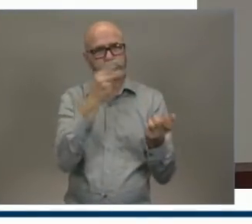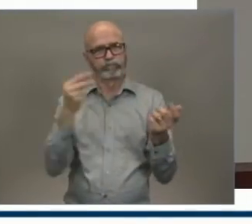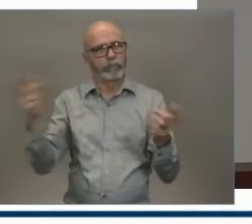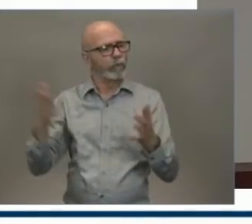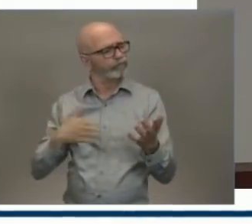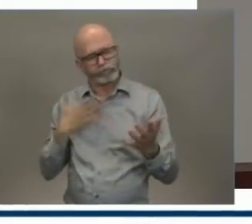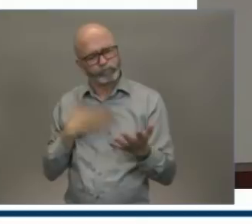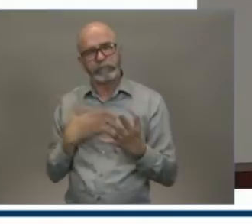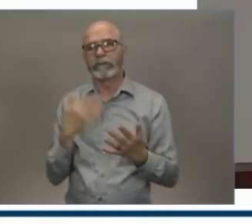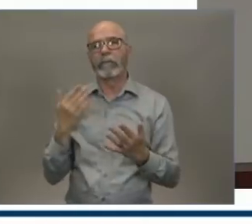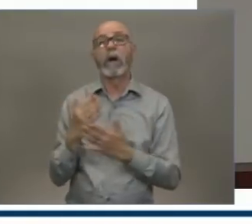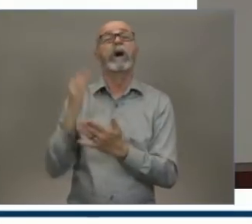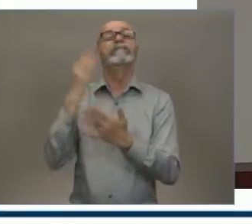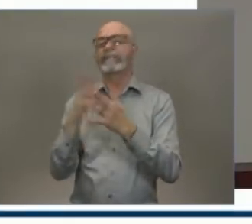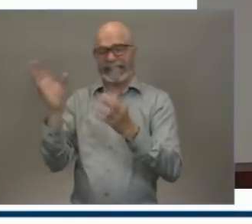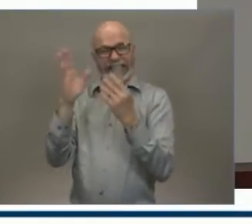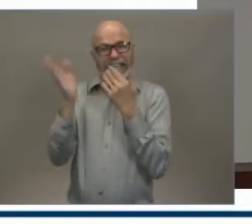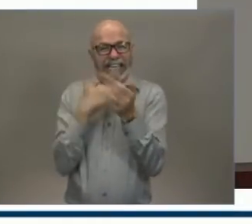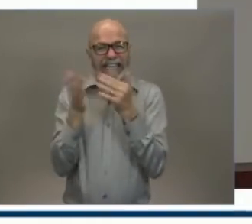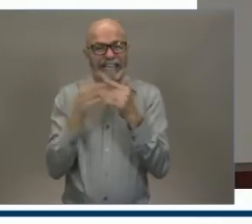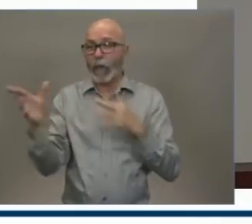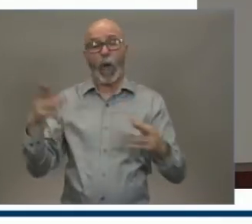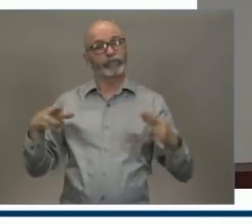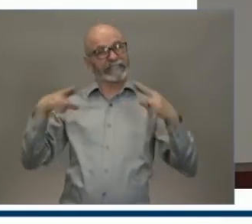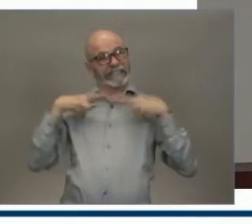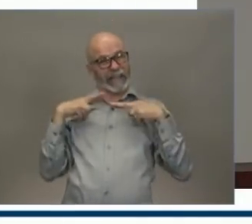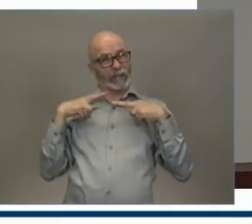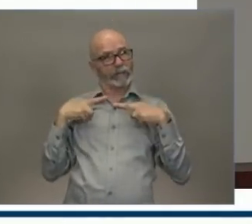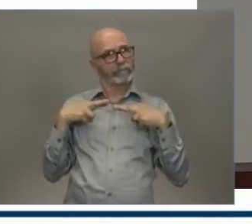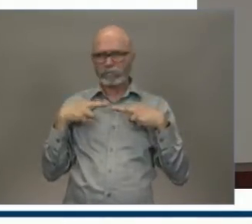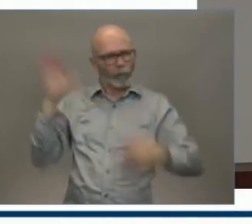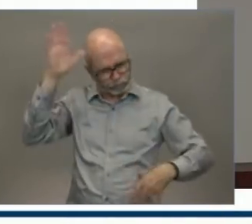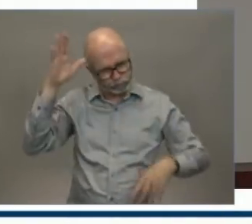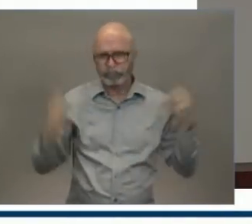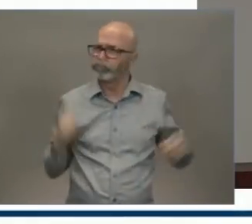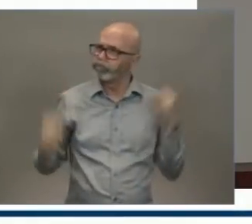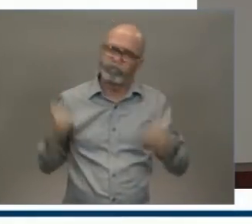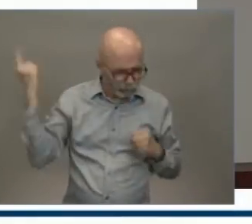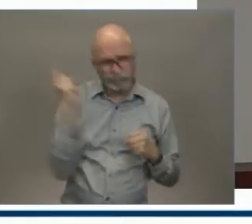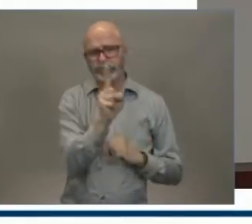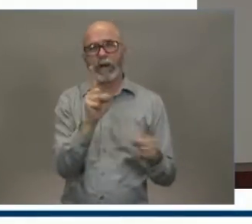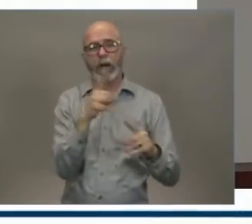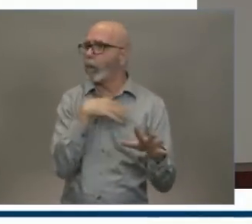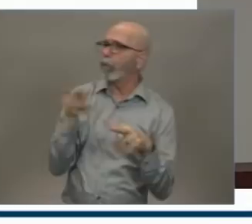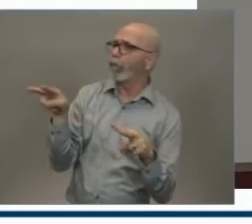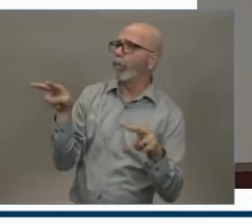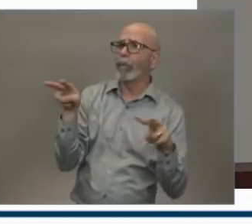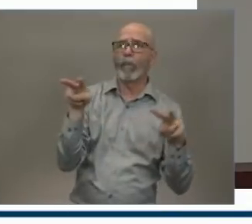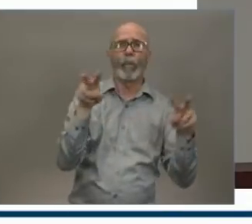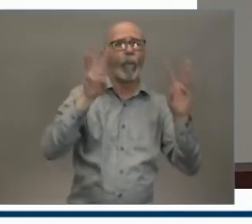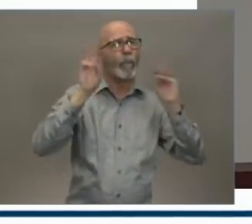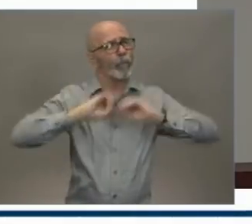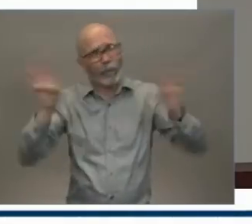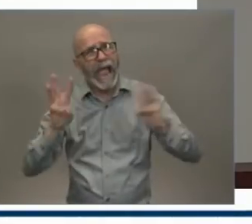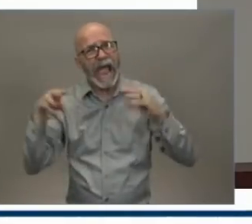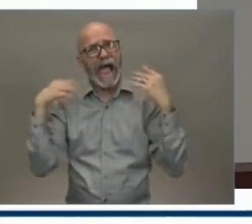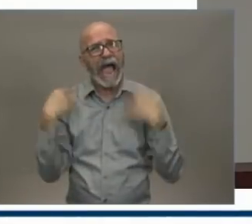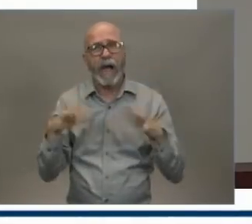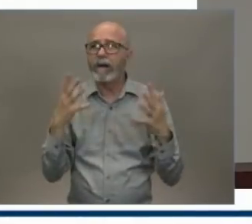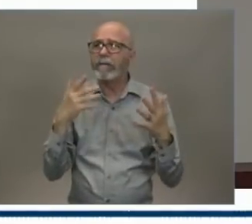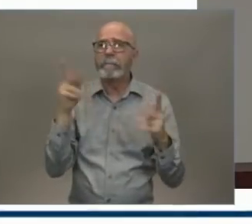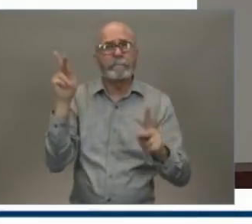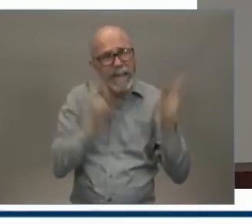retirement. So yet again, another example of how Nova Scotians, every time during COVID, we